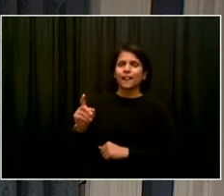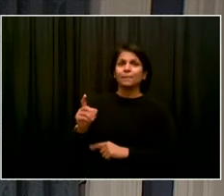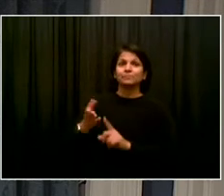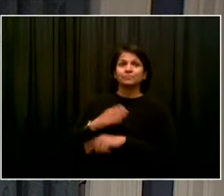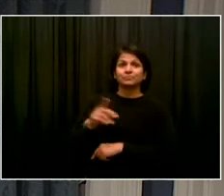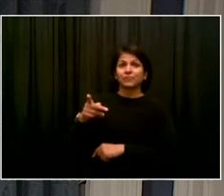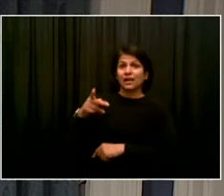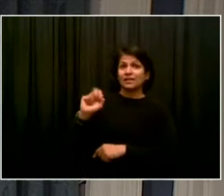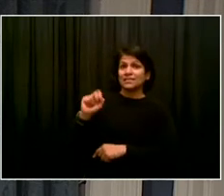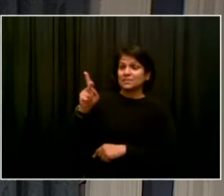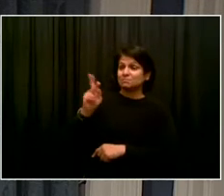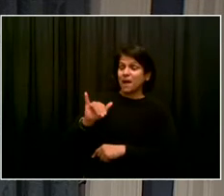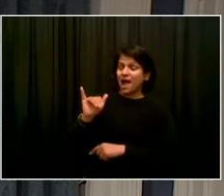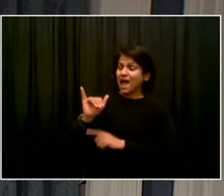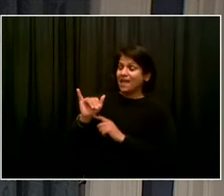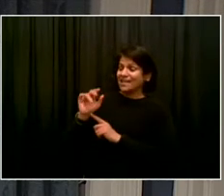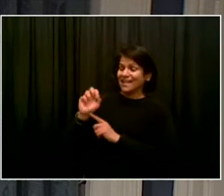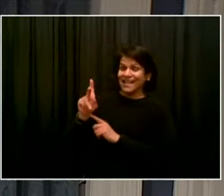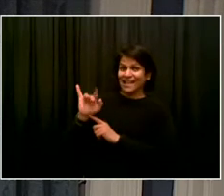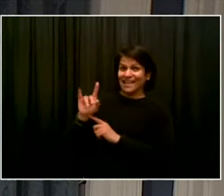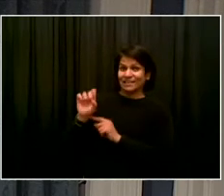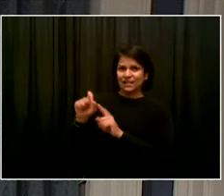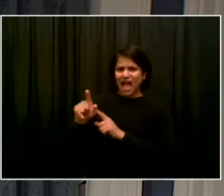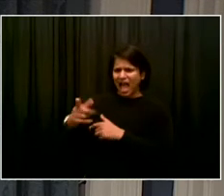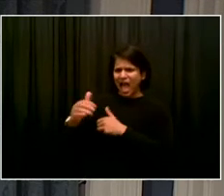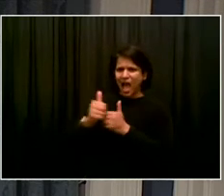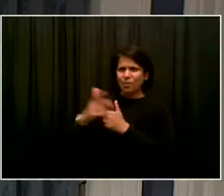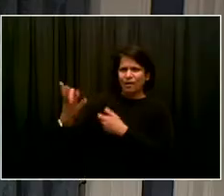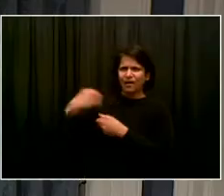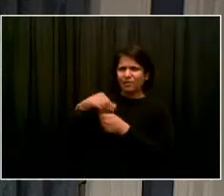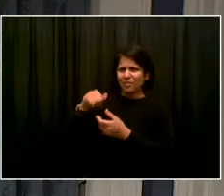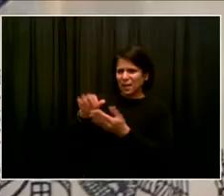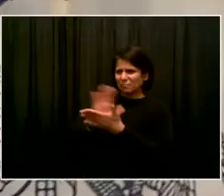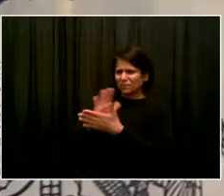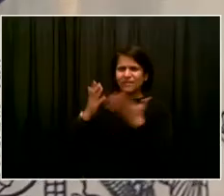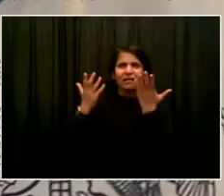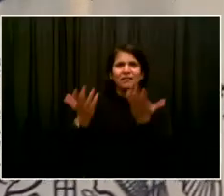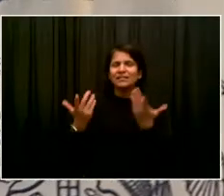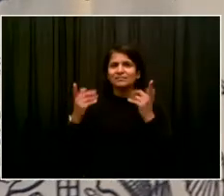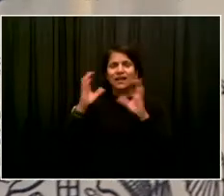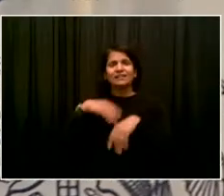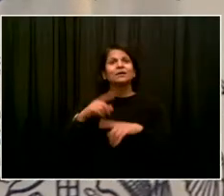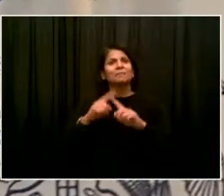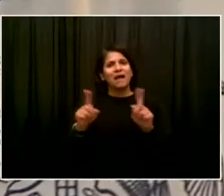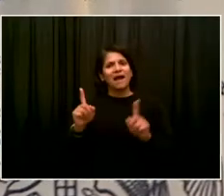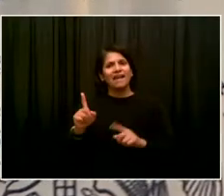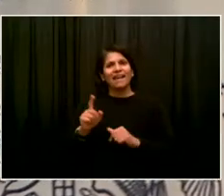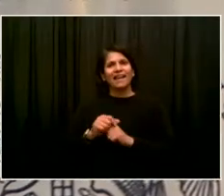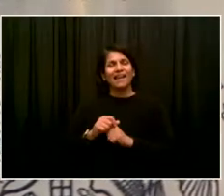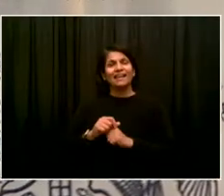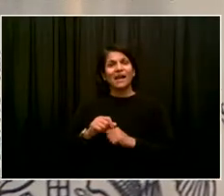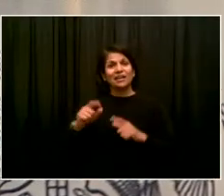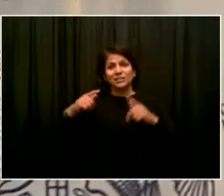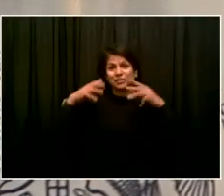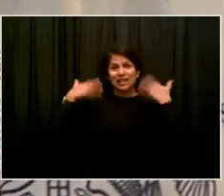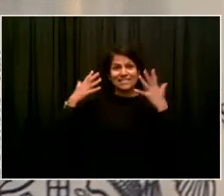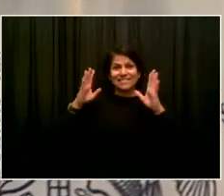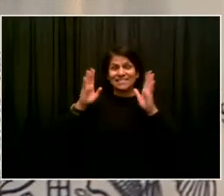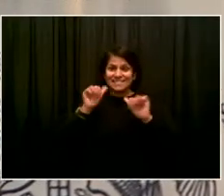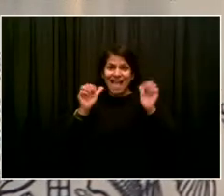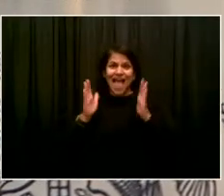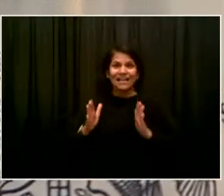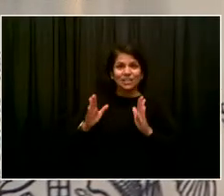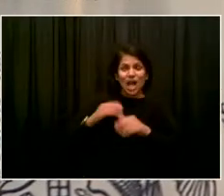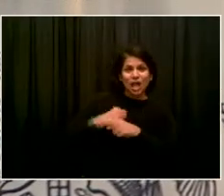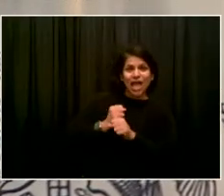how did you end up in Spy Kids on top of everything else? When you are the kind of mad scientist who creates the miniature animals. Yeah. And I think